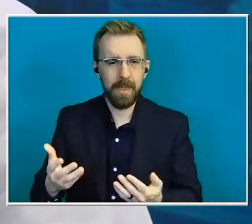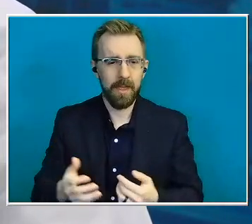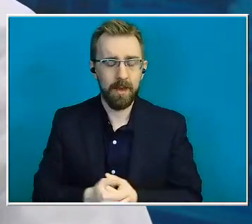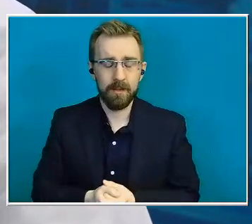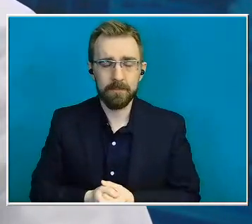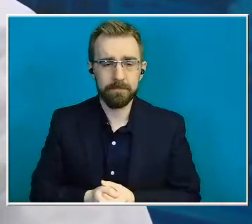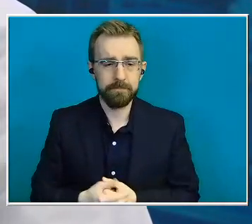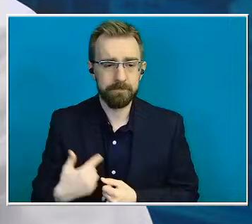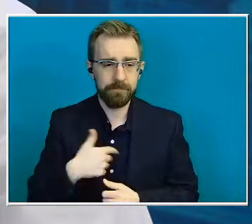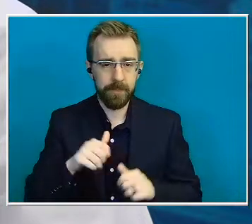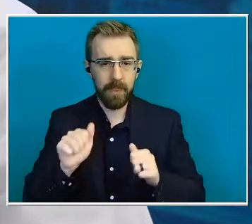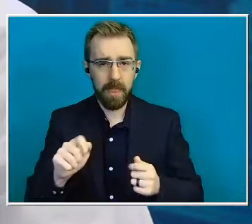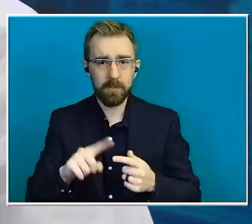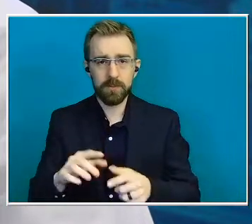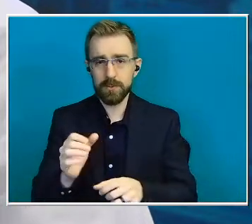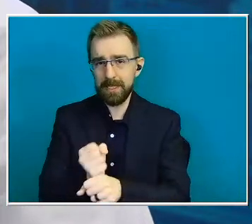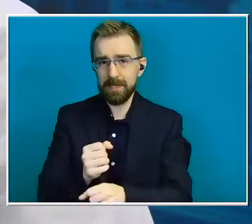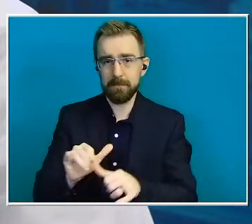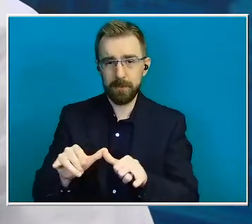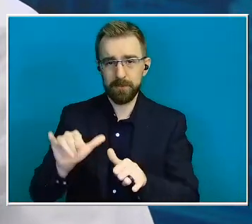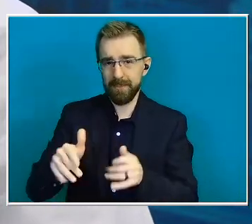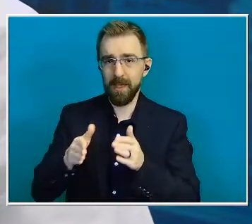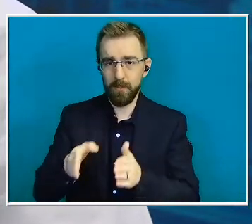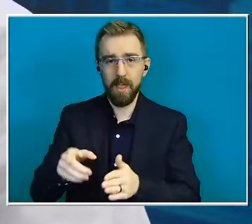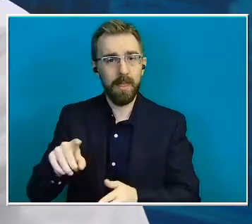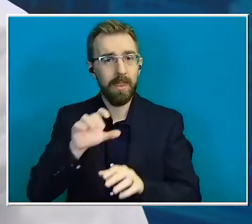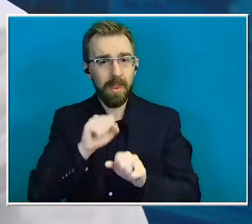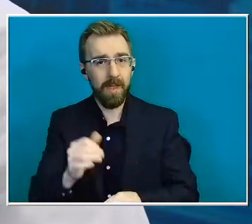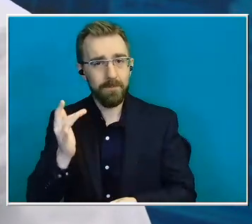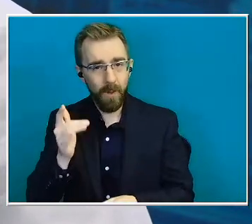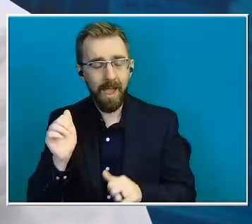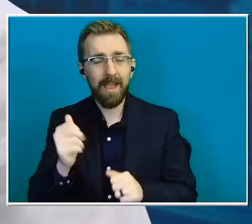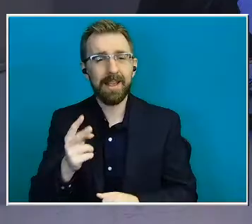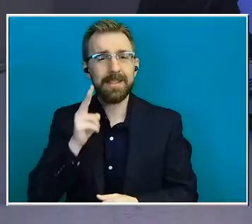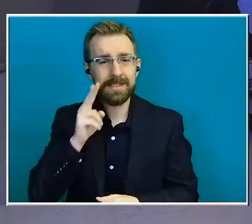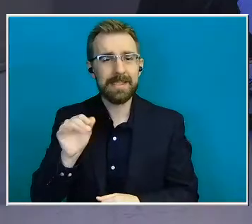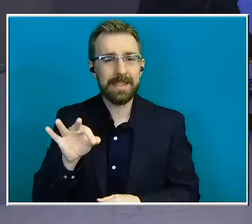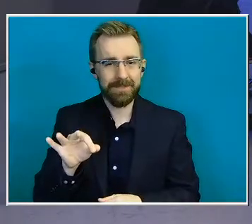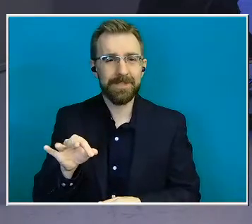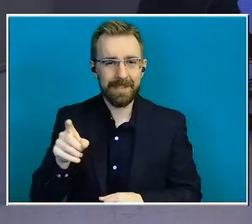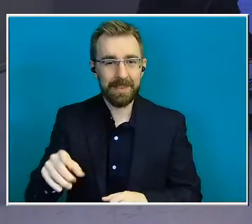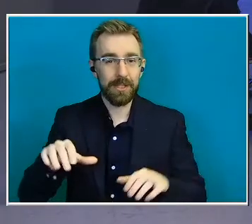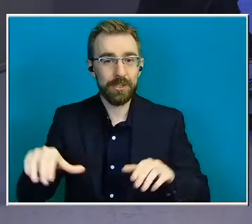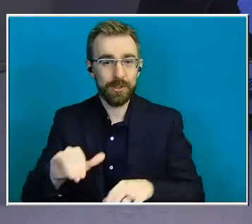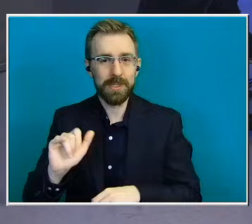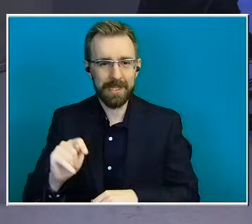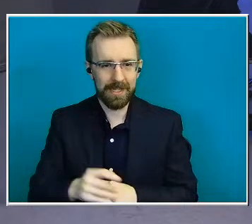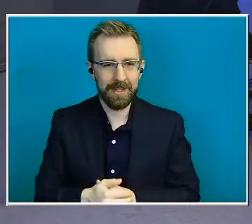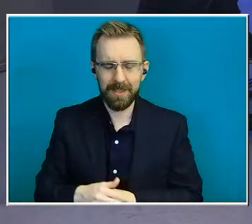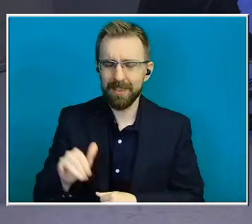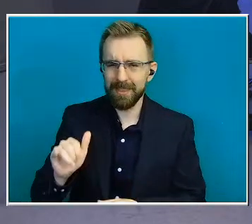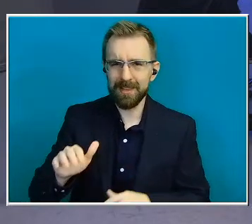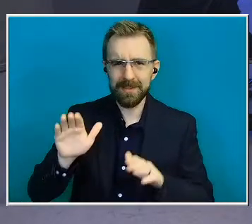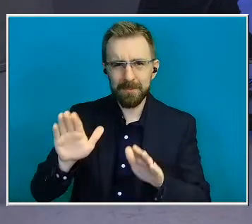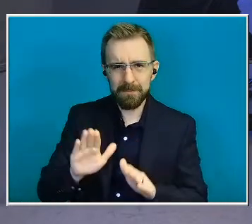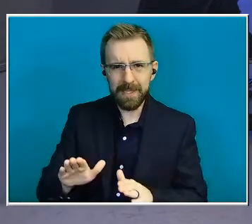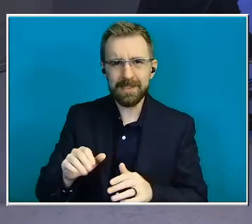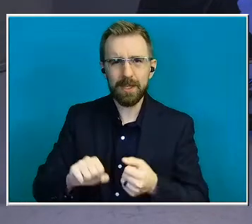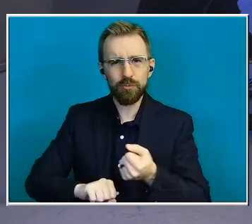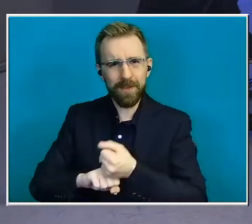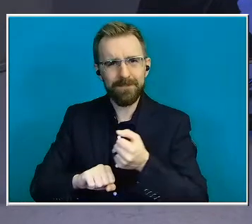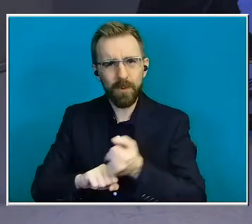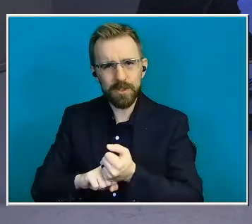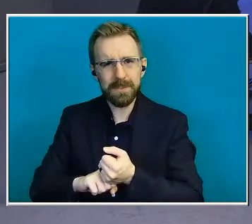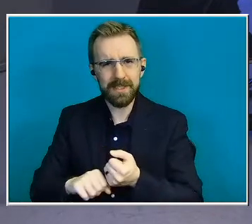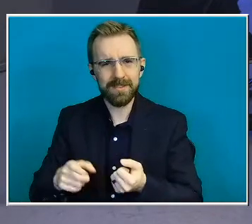their measurements. They love it because they can see if they're improving. If they're doing it. Actually, that's an amazing level of reinforcement, but they're not available yet on